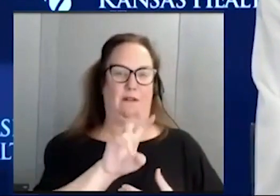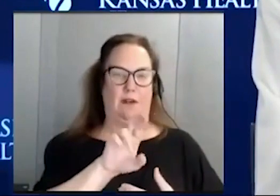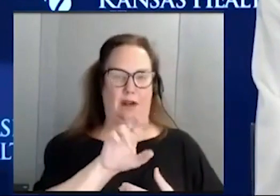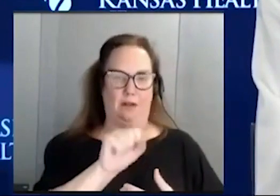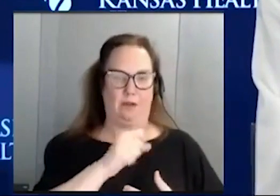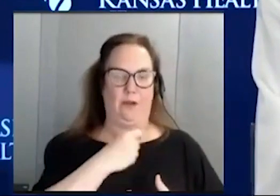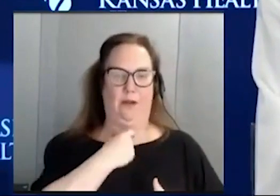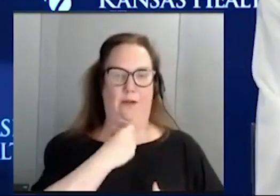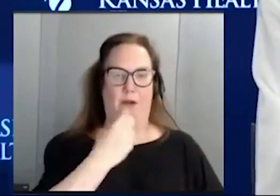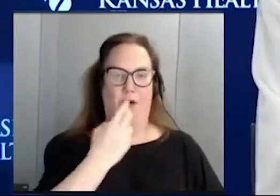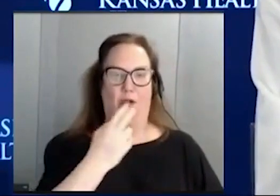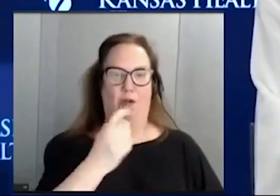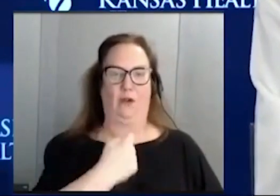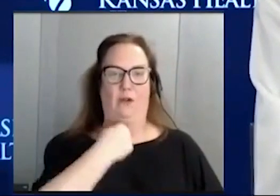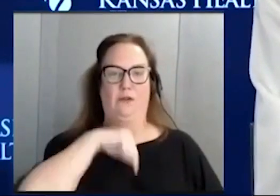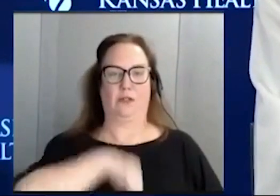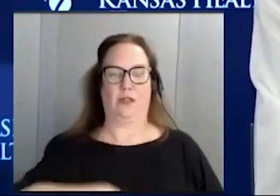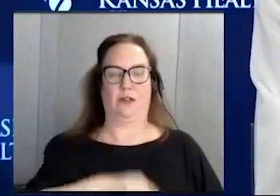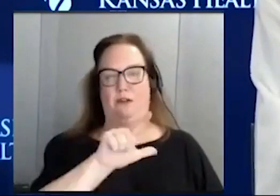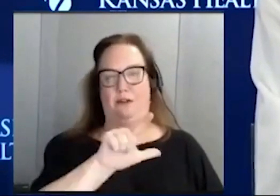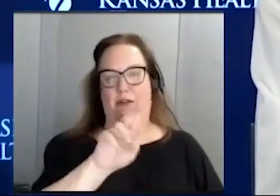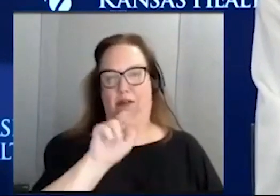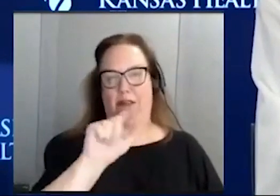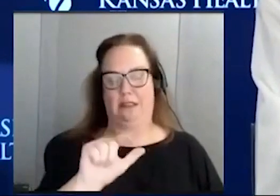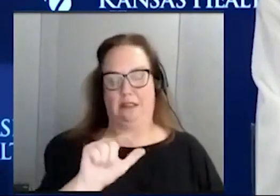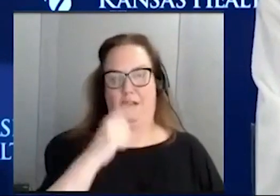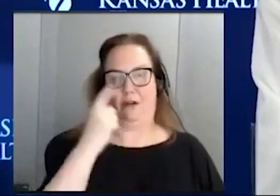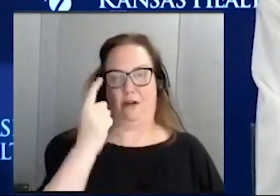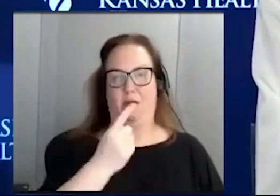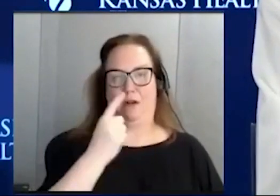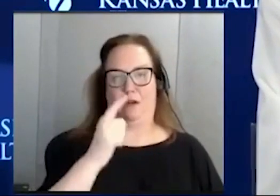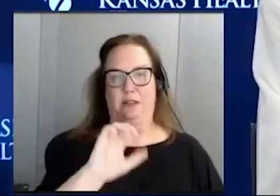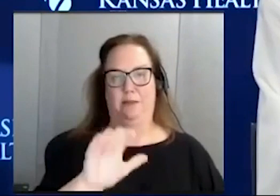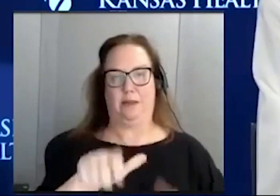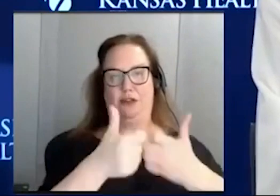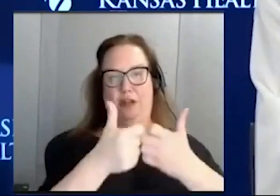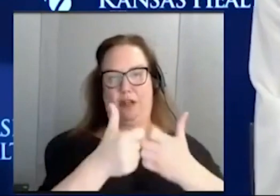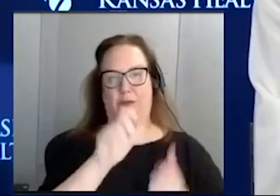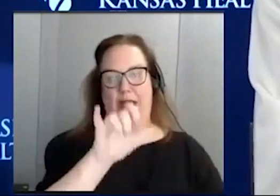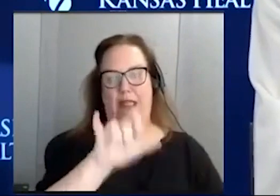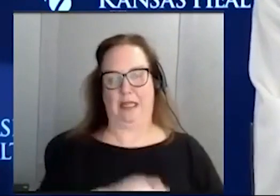right into your lung, and so you're always going to be immunochallenged by that. Okay. And so